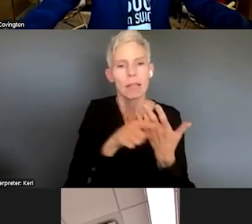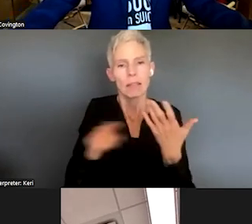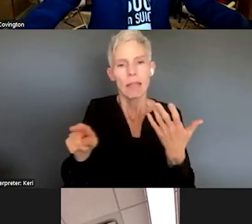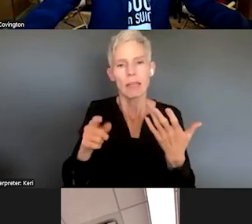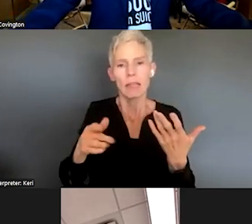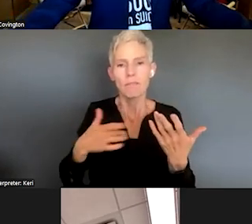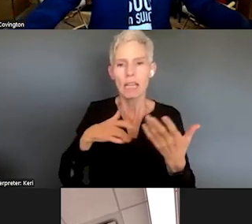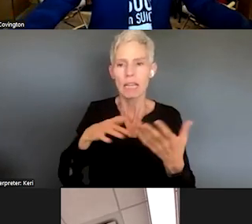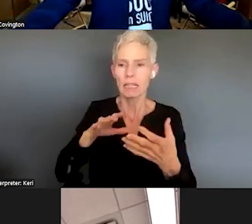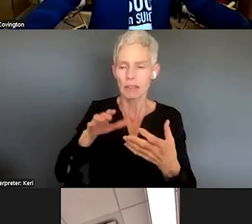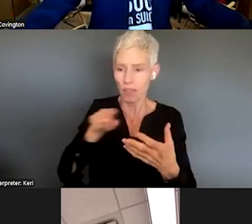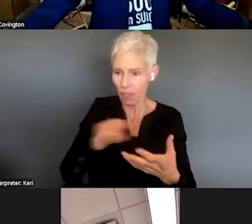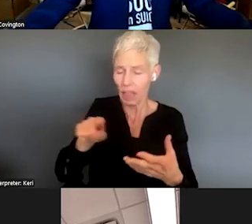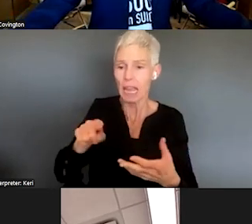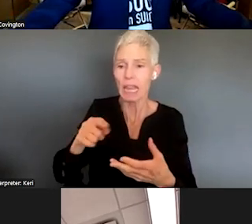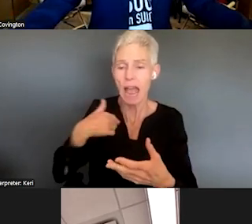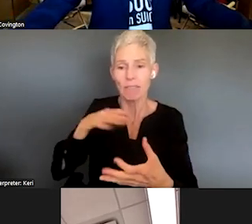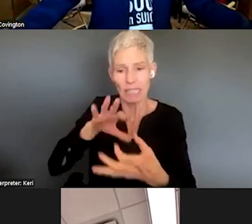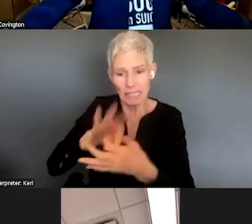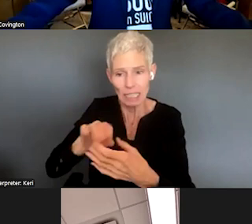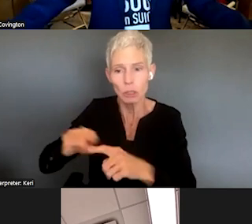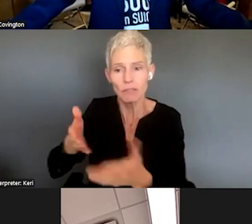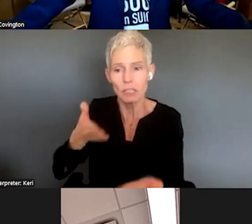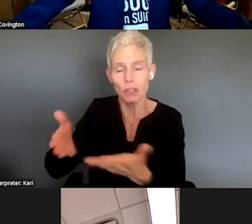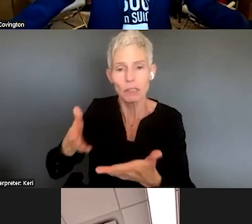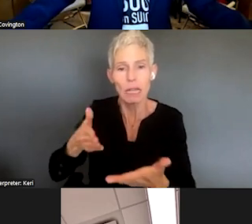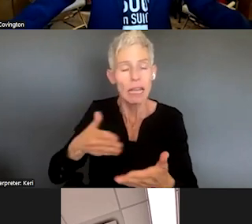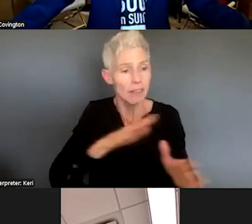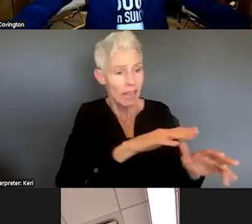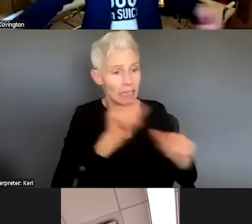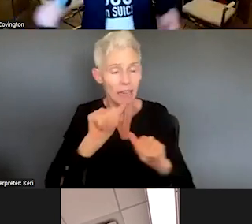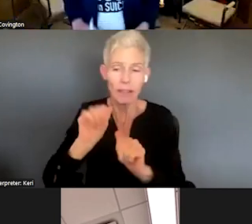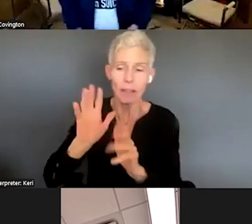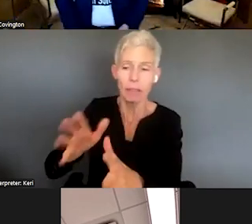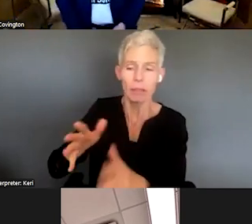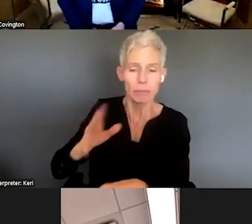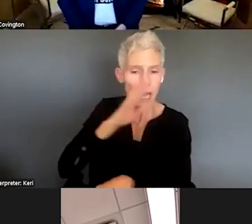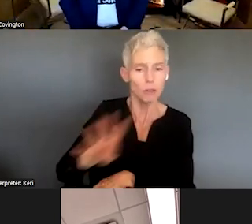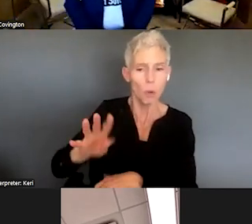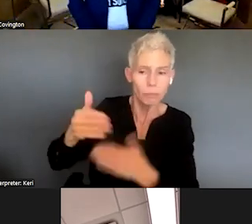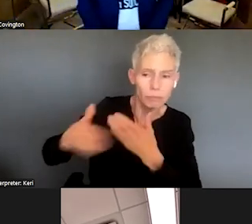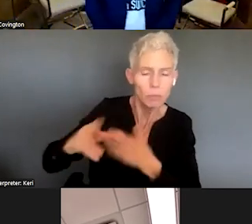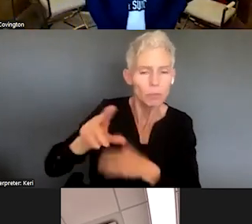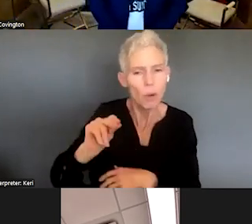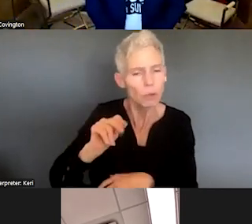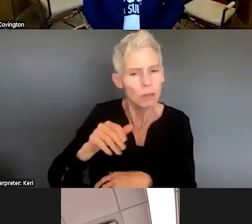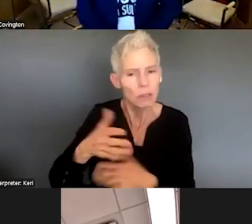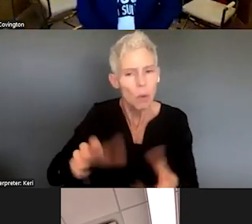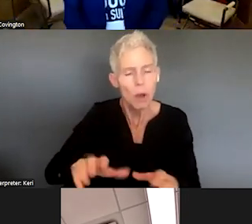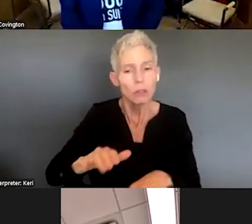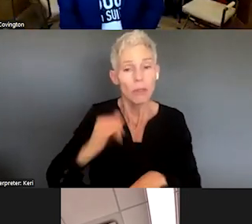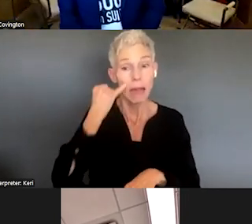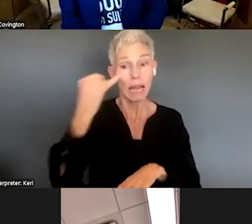connected to services, that they're not just left to fend for themselves. So I think this idea of no wrong